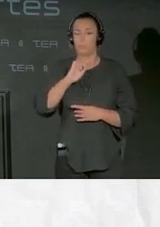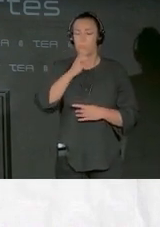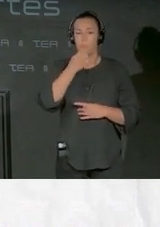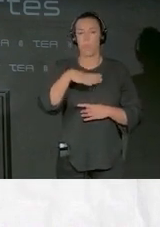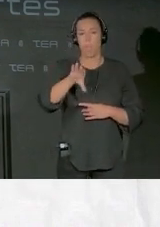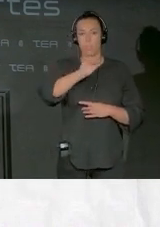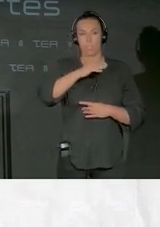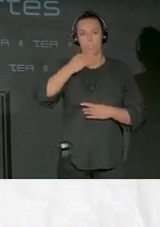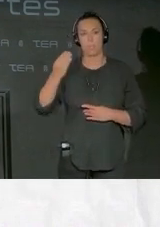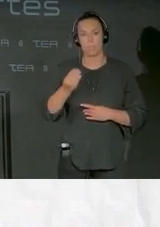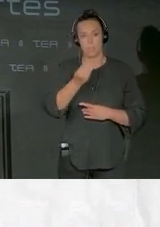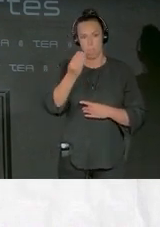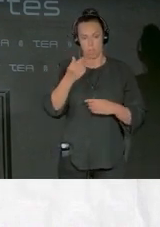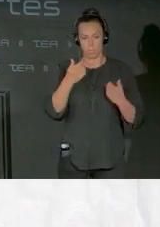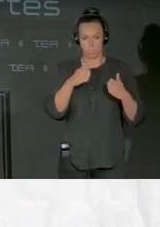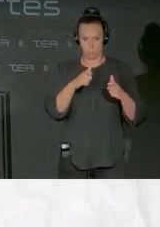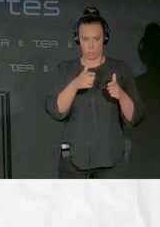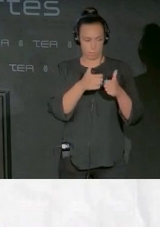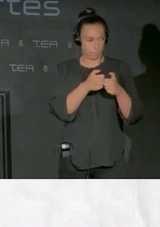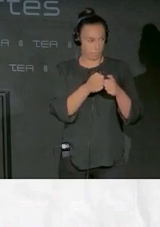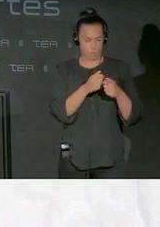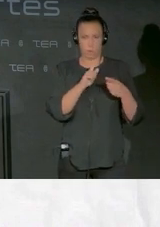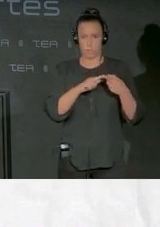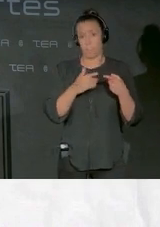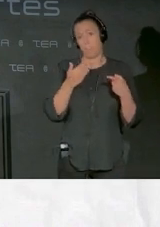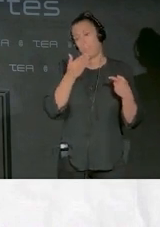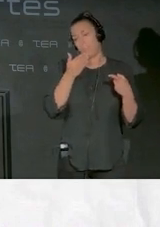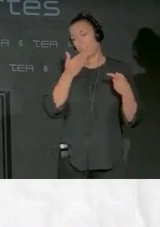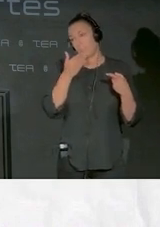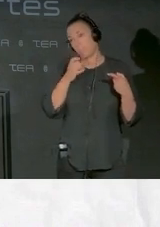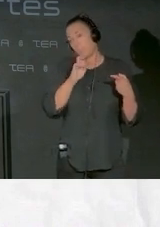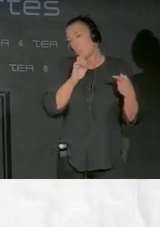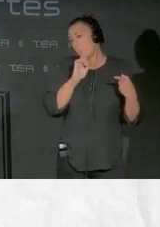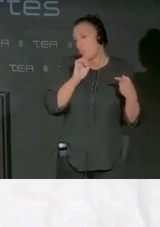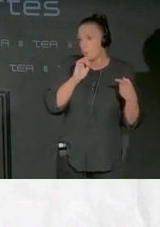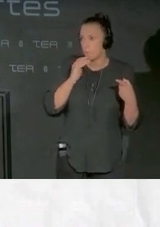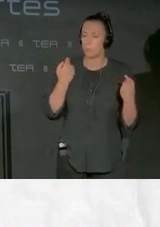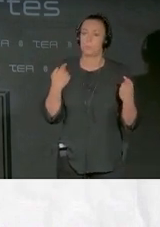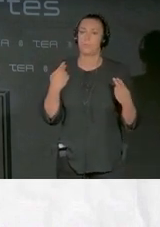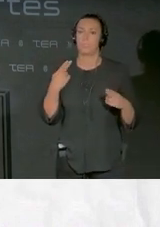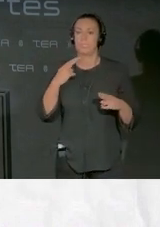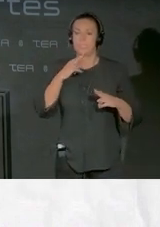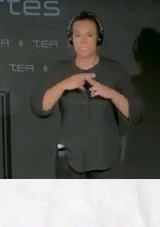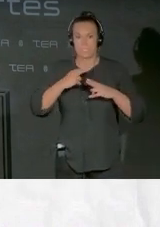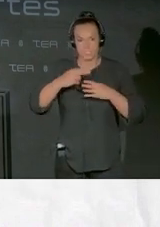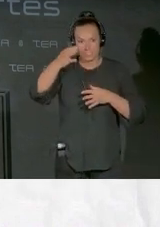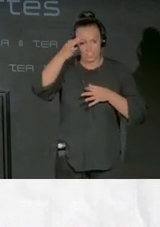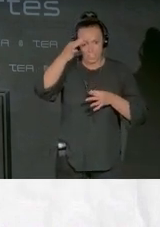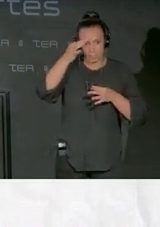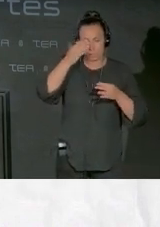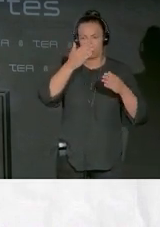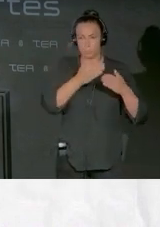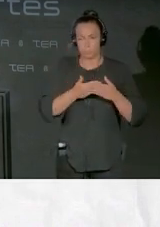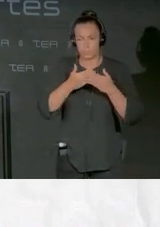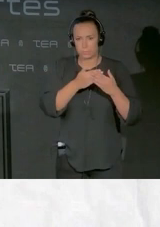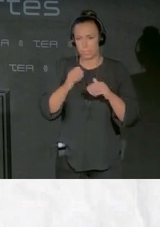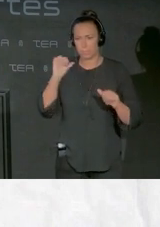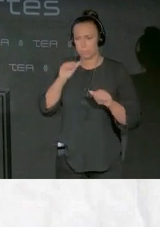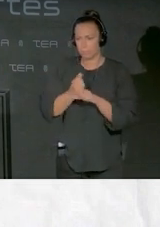there is intelligence out there, there is data out there, a lot of people have done a fair amount of research, but to be honest, the sector